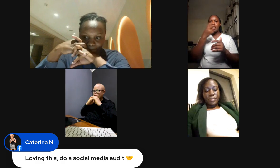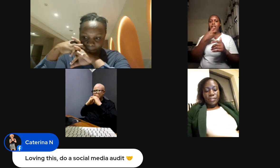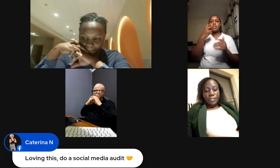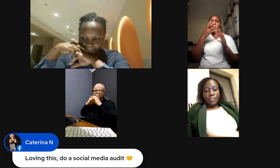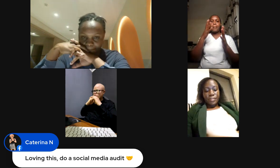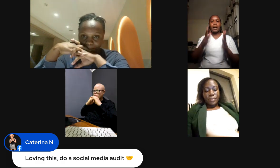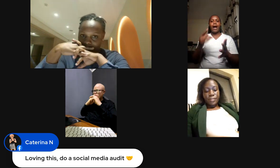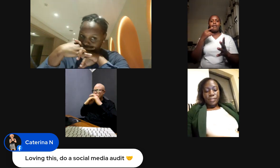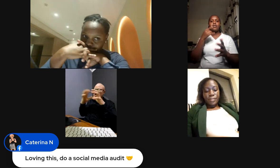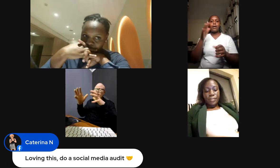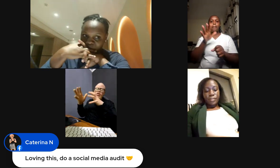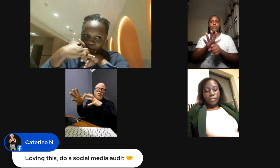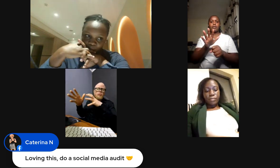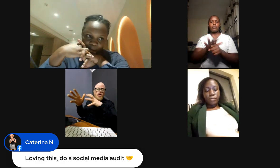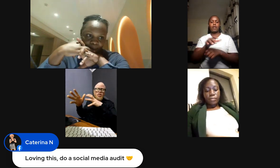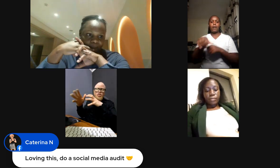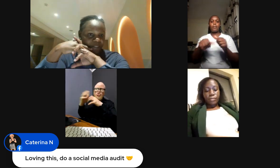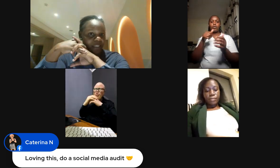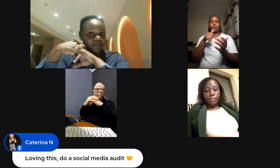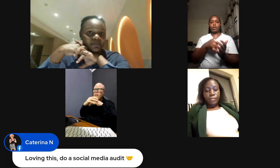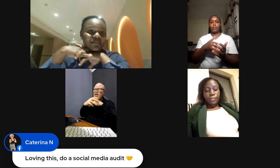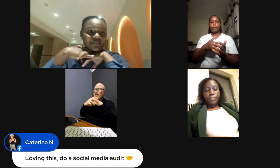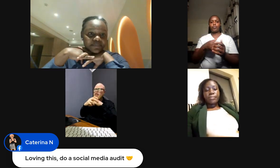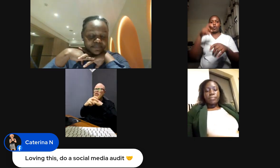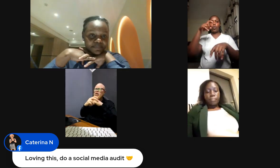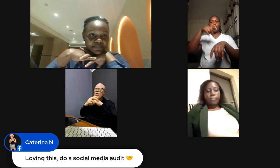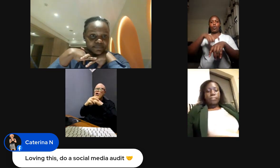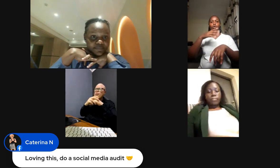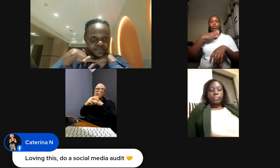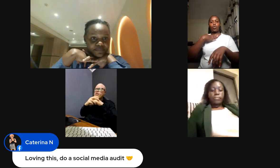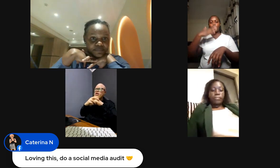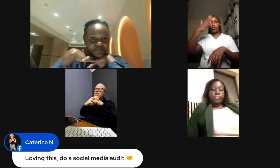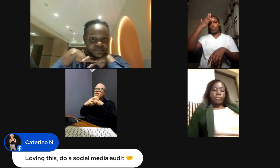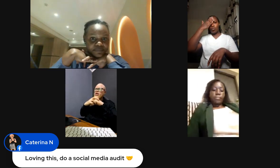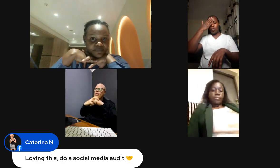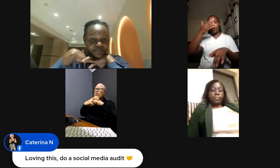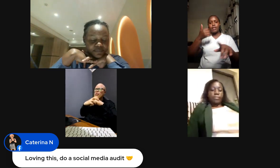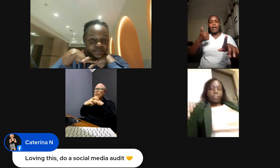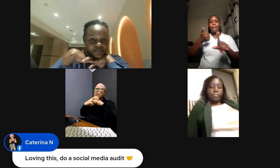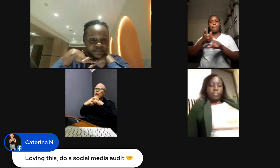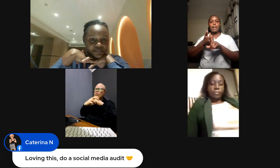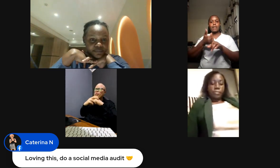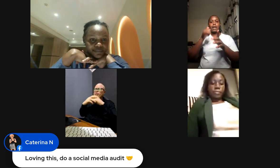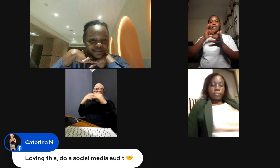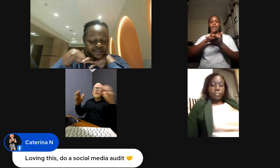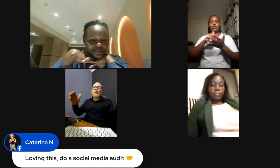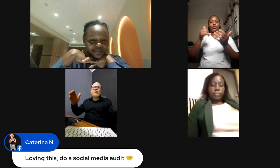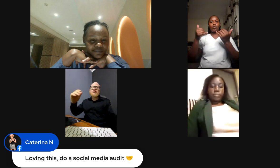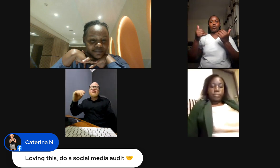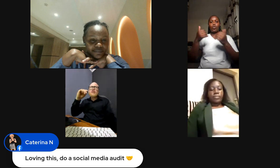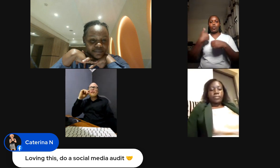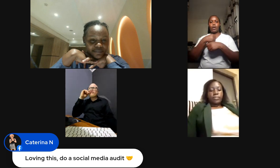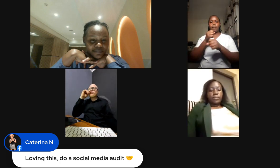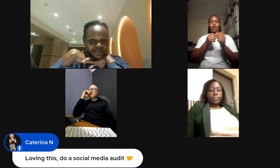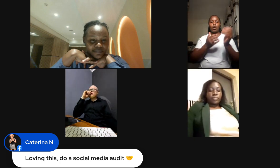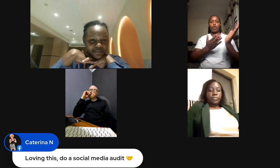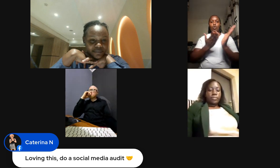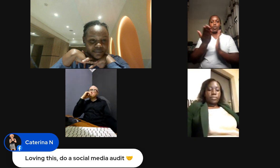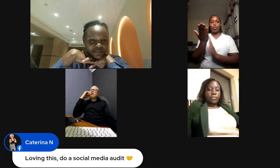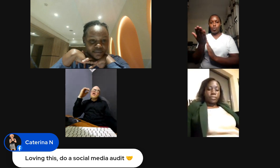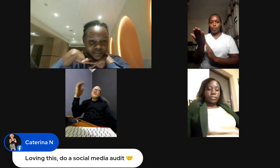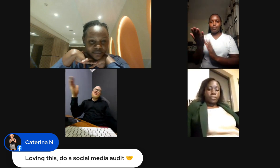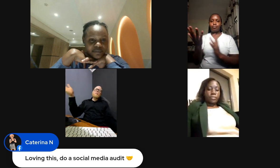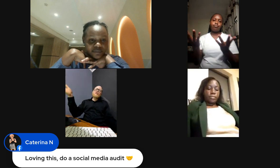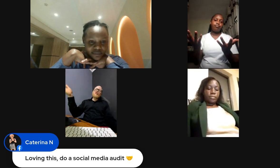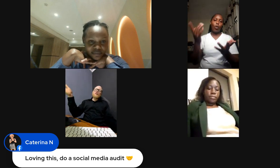engaging or to measuring the impact that you are making within your or through the content that you have